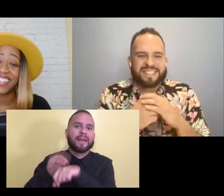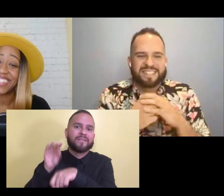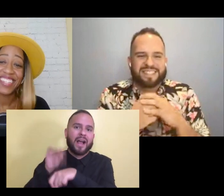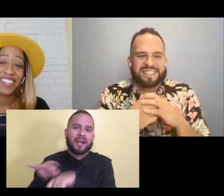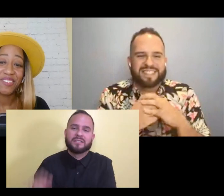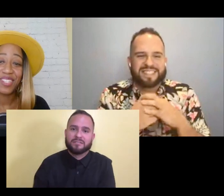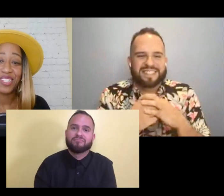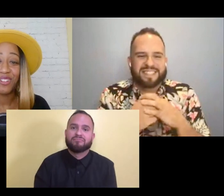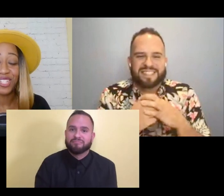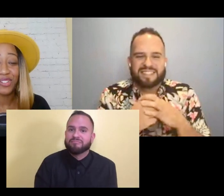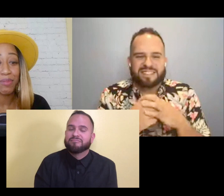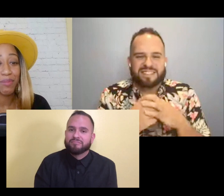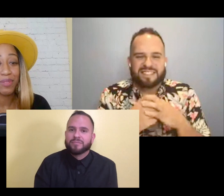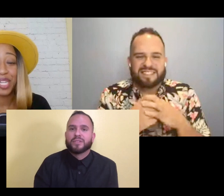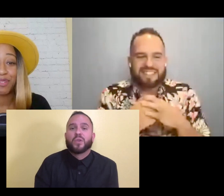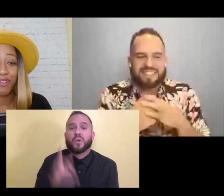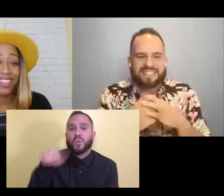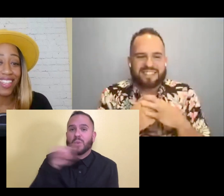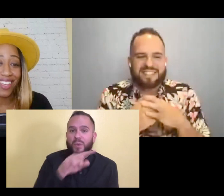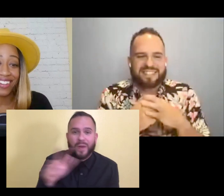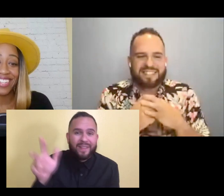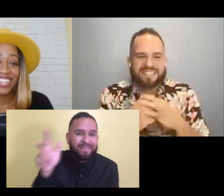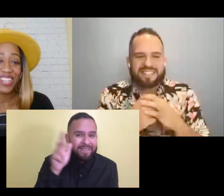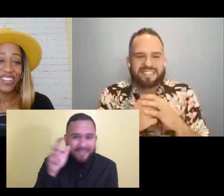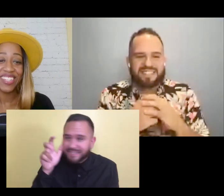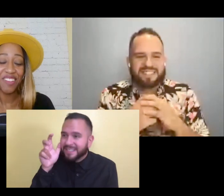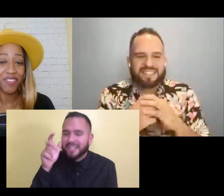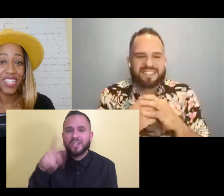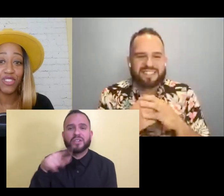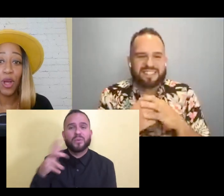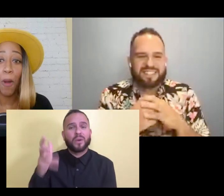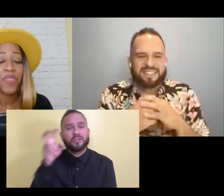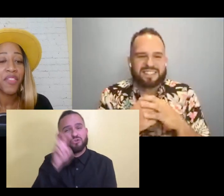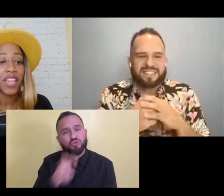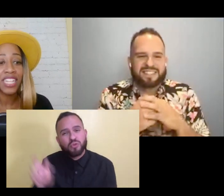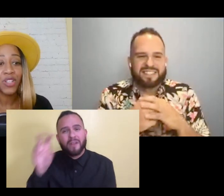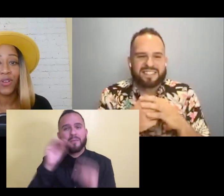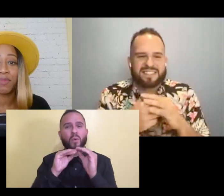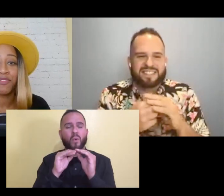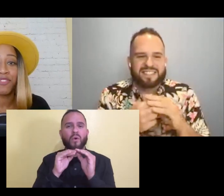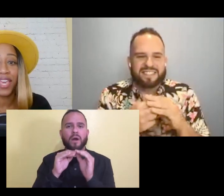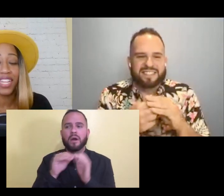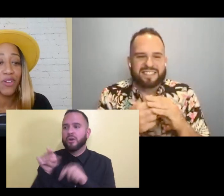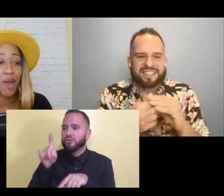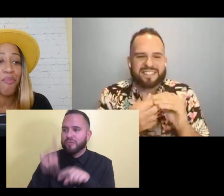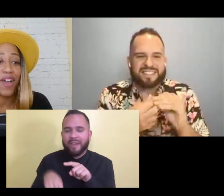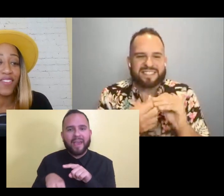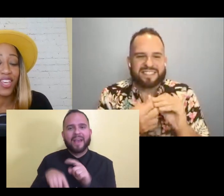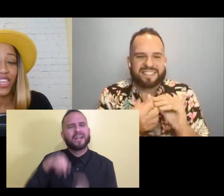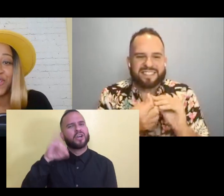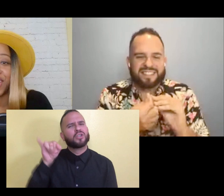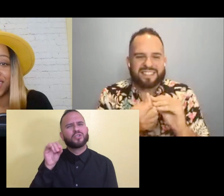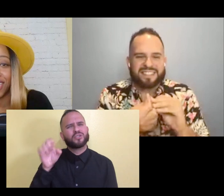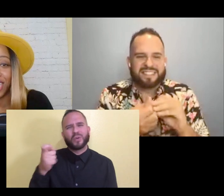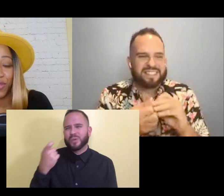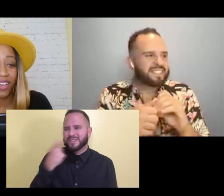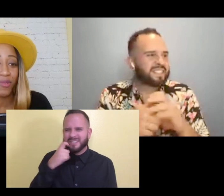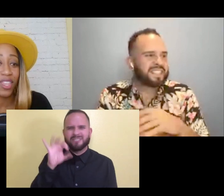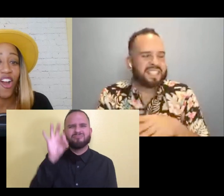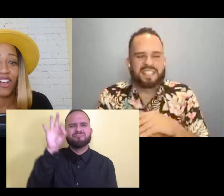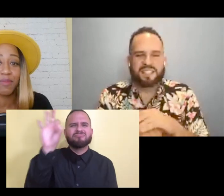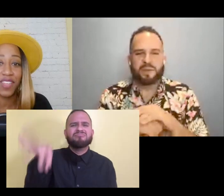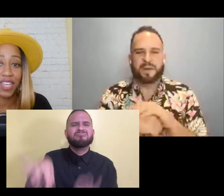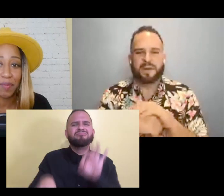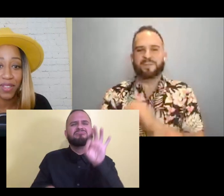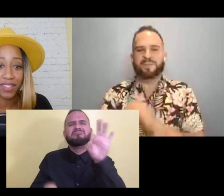you can't, look, Joe just dropped some gems right there. He definitely did. So, last question before we get into our private Q&A session with